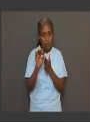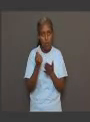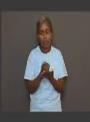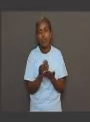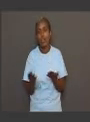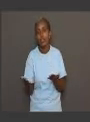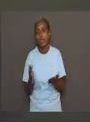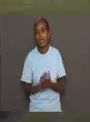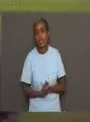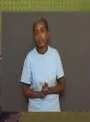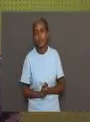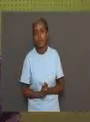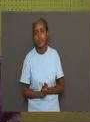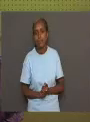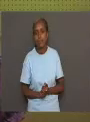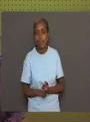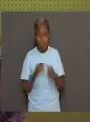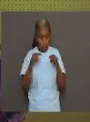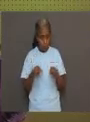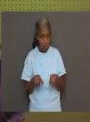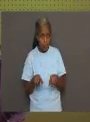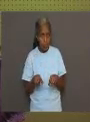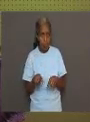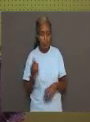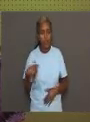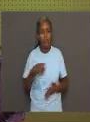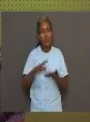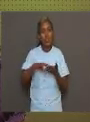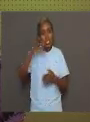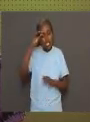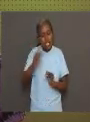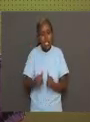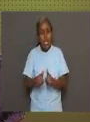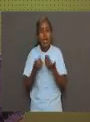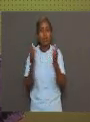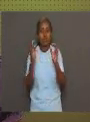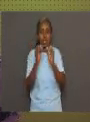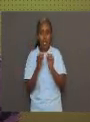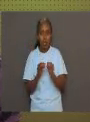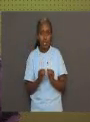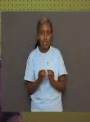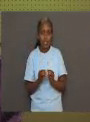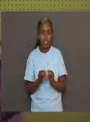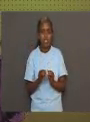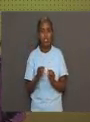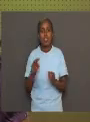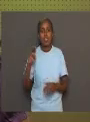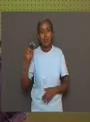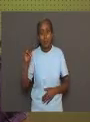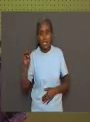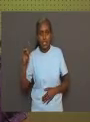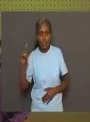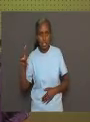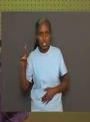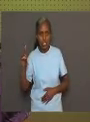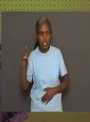of items. Today, we will learn how to calculate mean